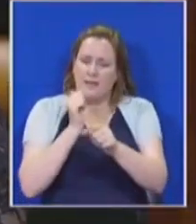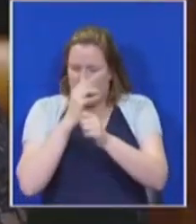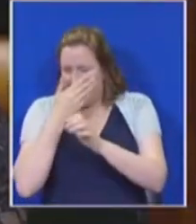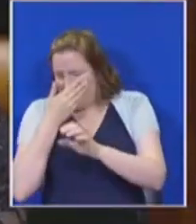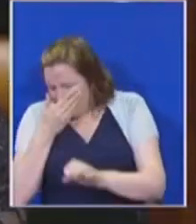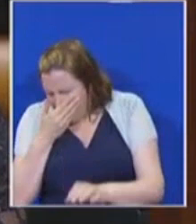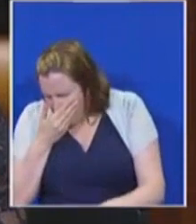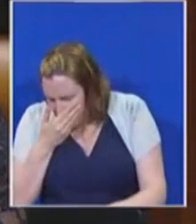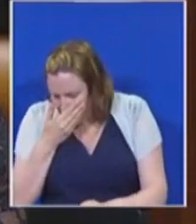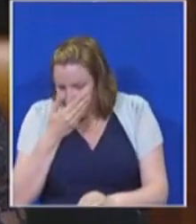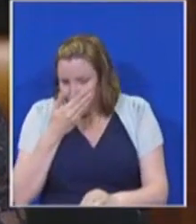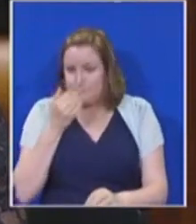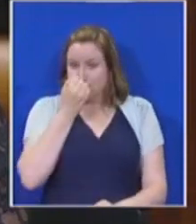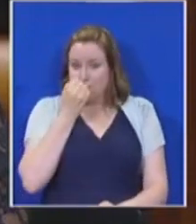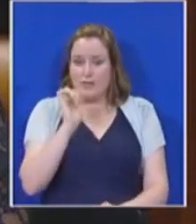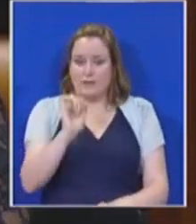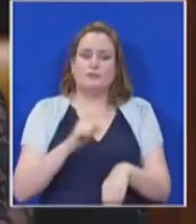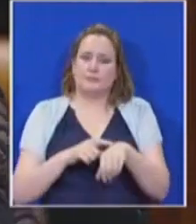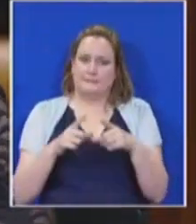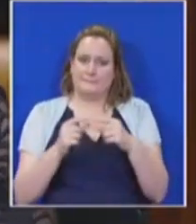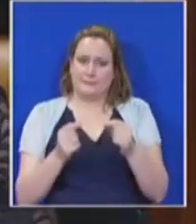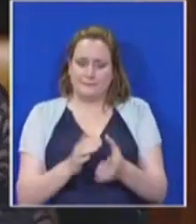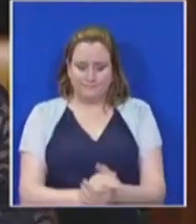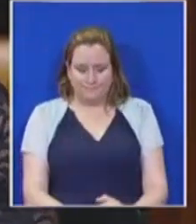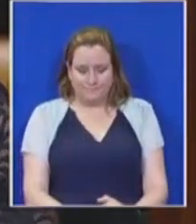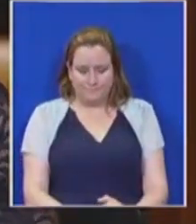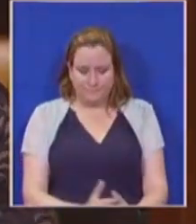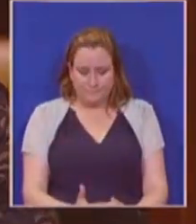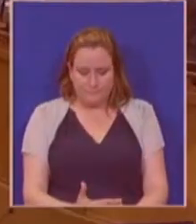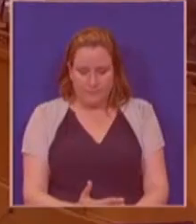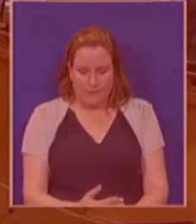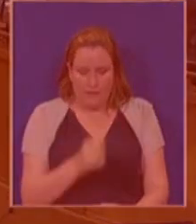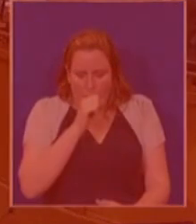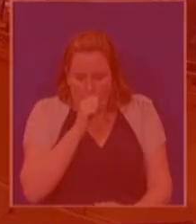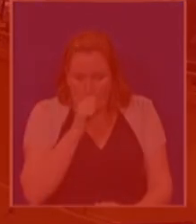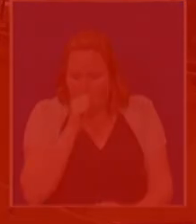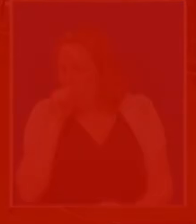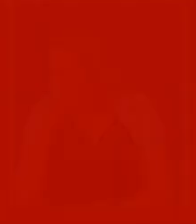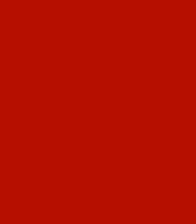much. Honorable the Minister of Justice and Correctional Services.